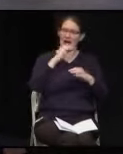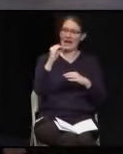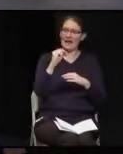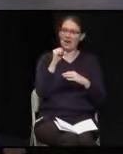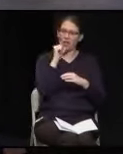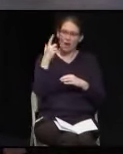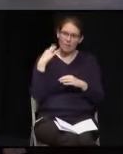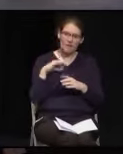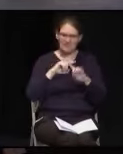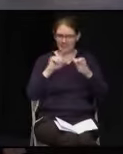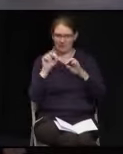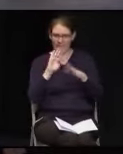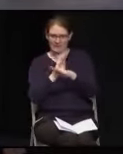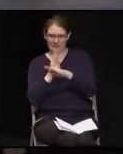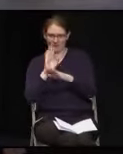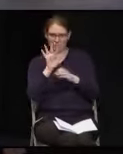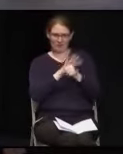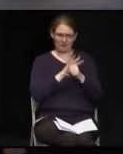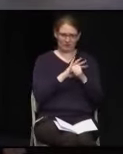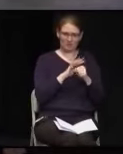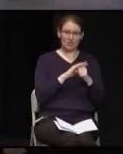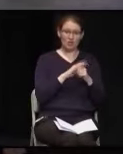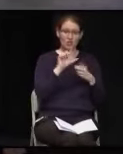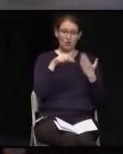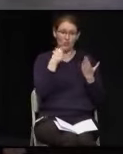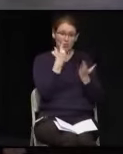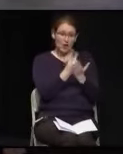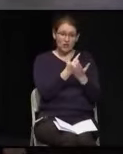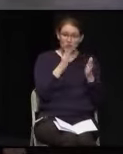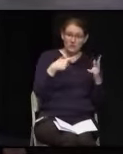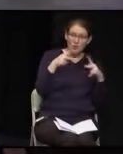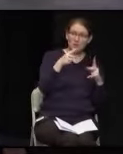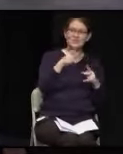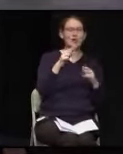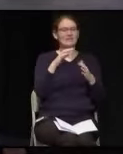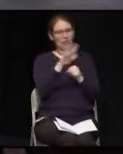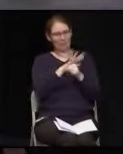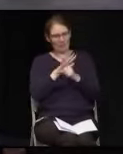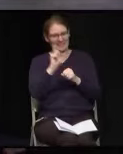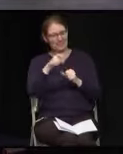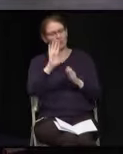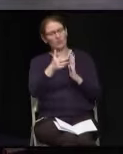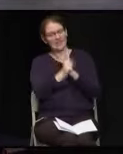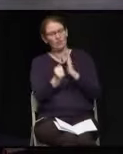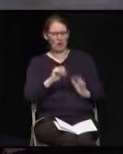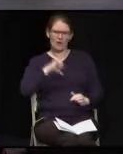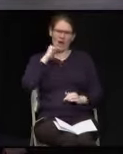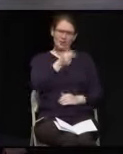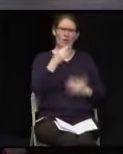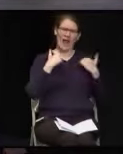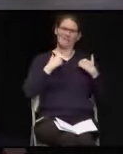for-profits in the region. Graduates, our region needs your talent. We are proud of you. We have high expectations for